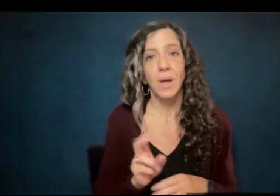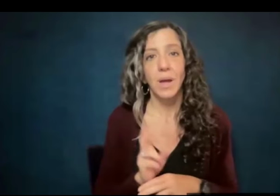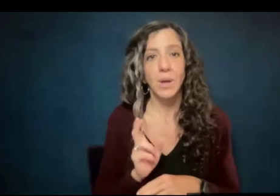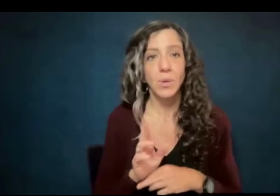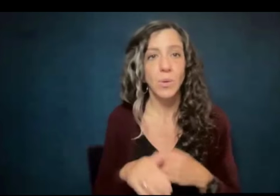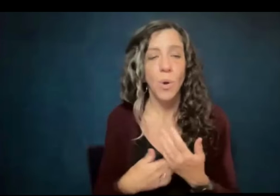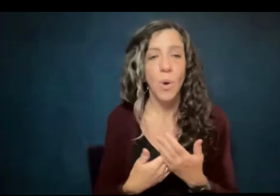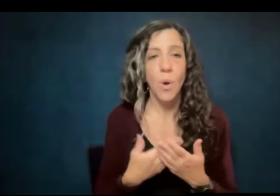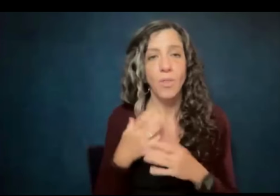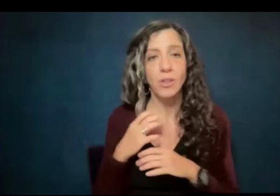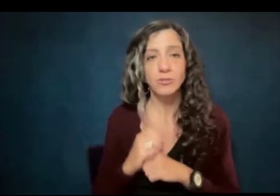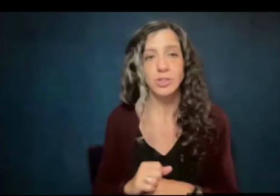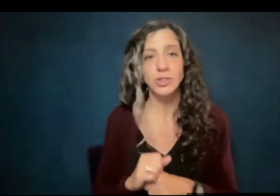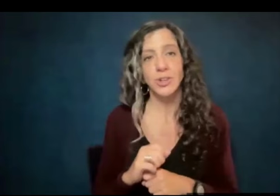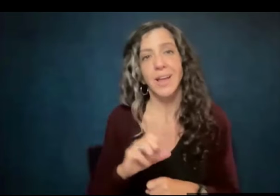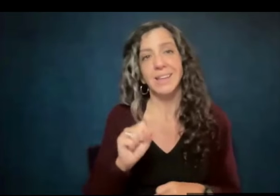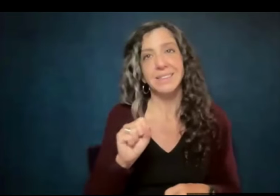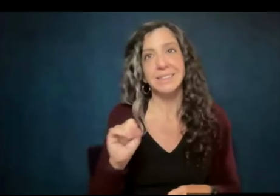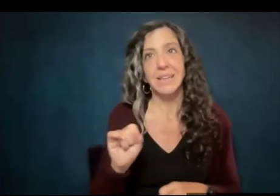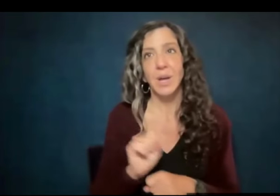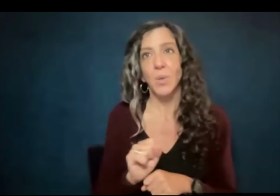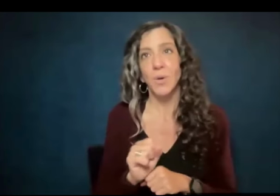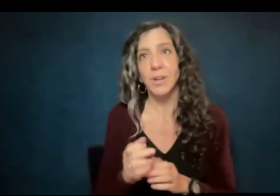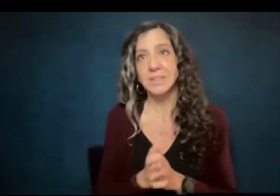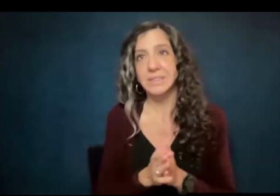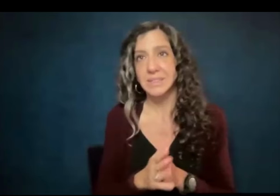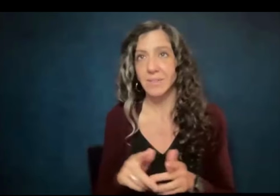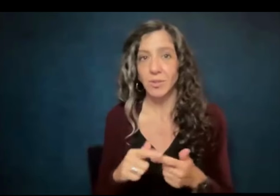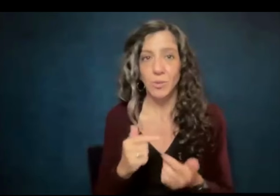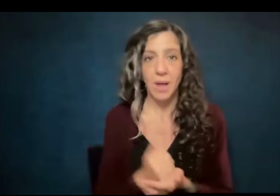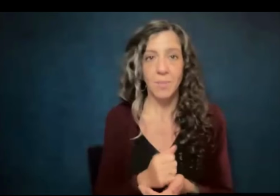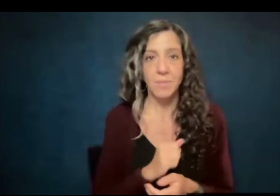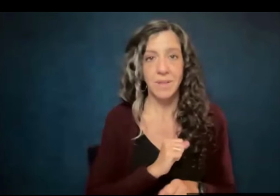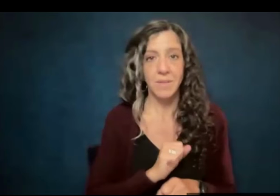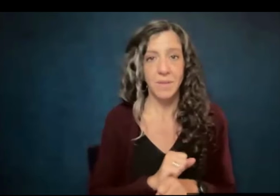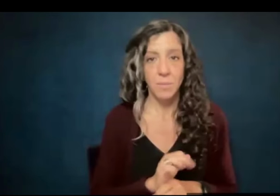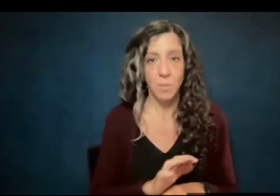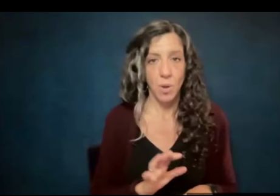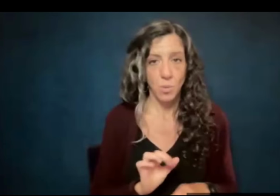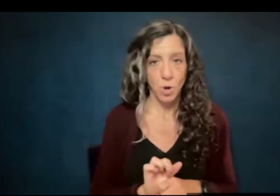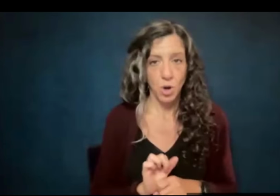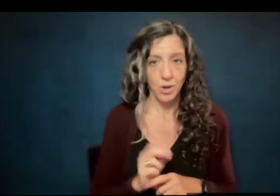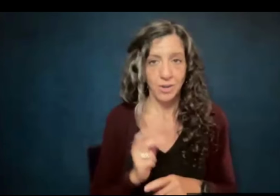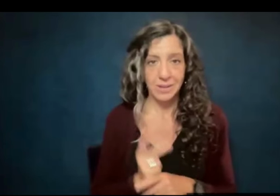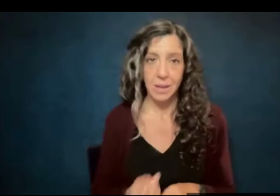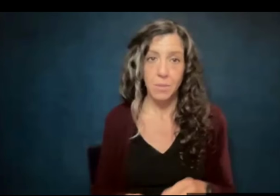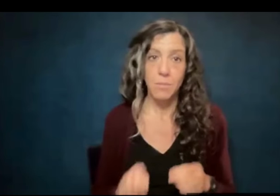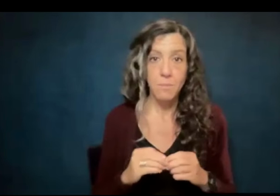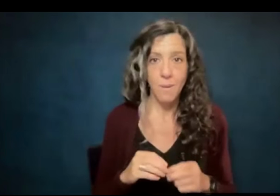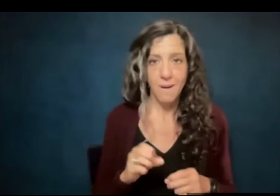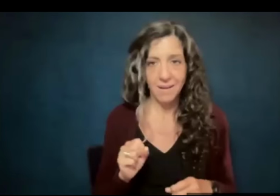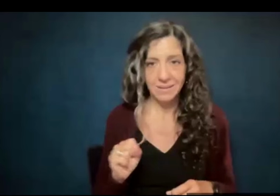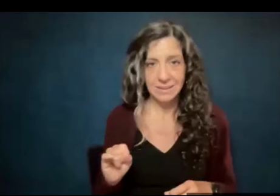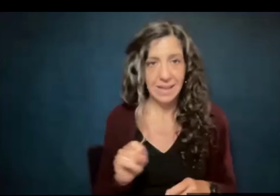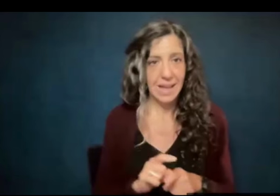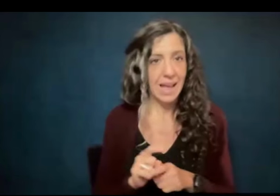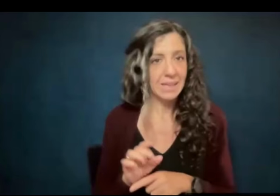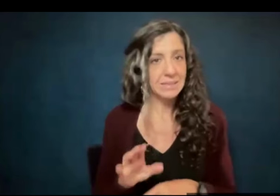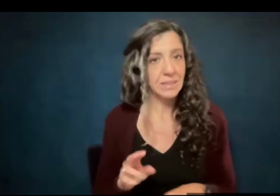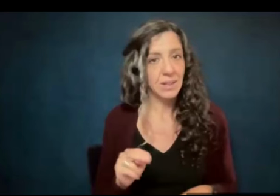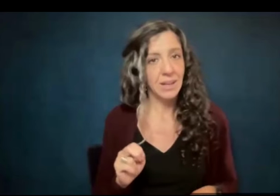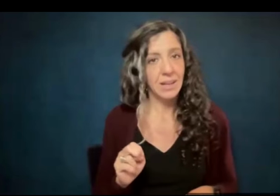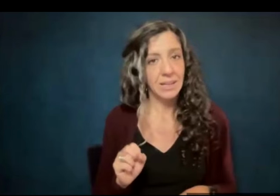work incentives to help self-employed workers keep more SSI as their net earnings